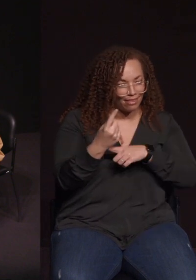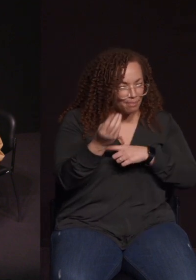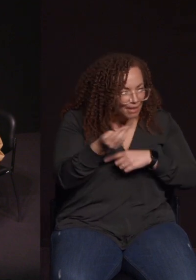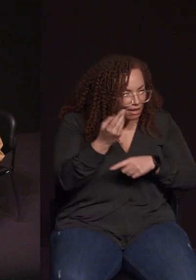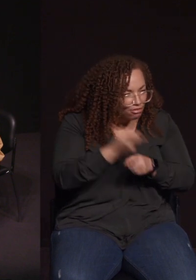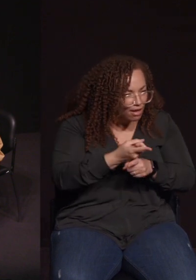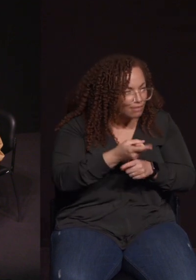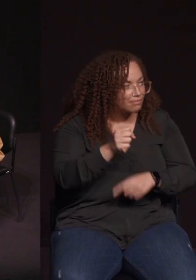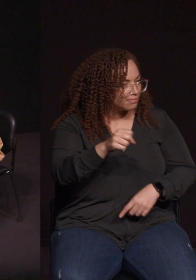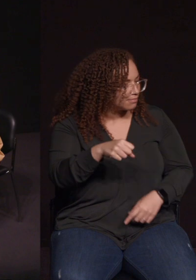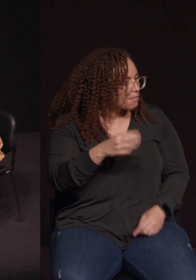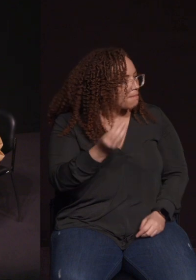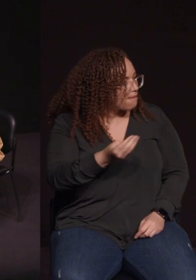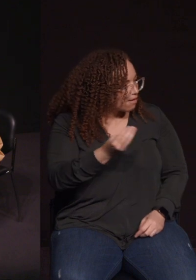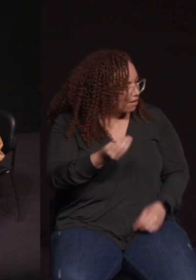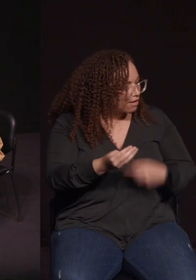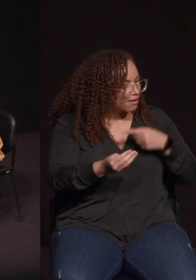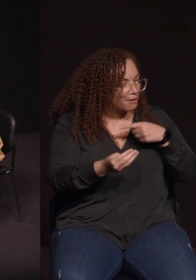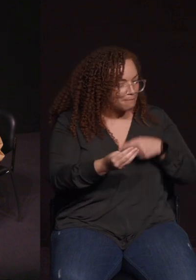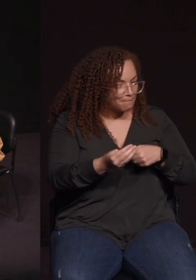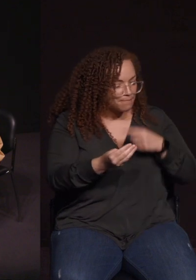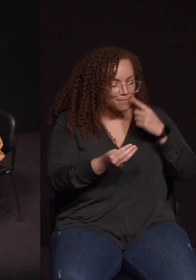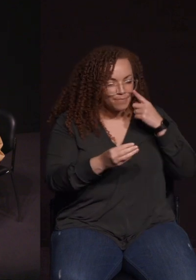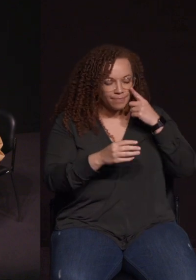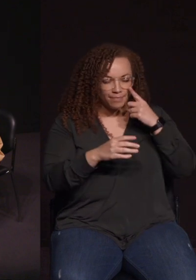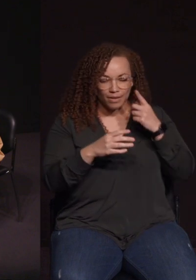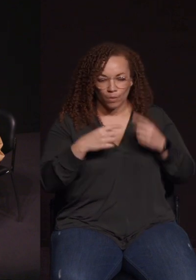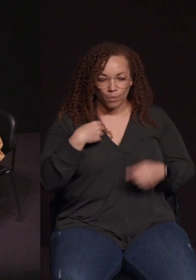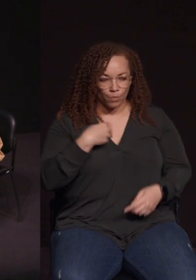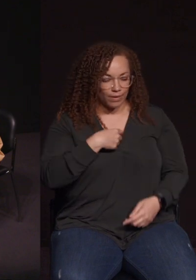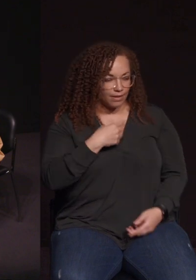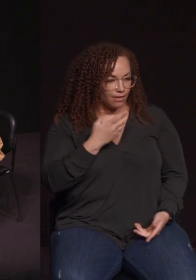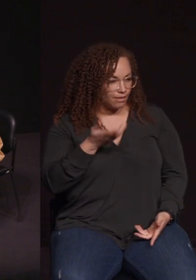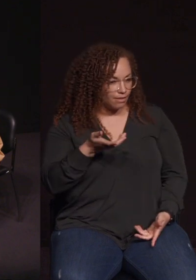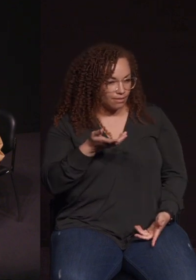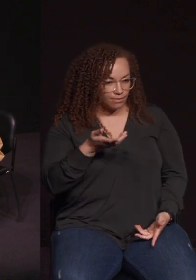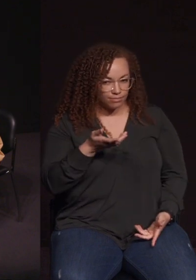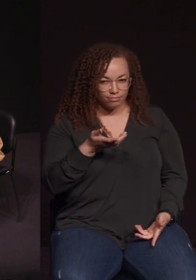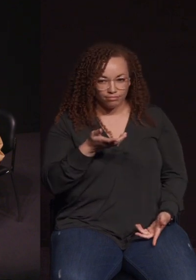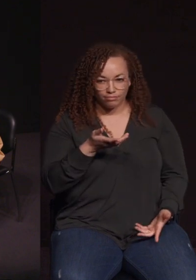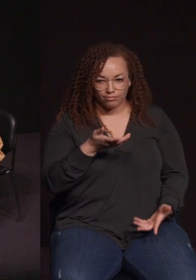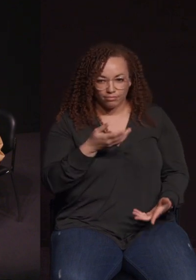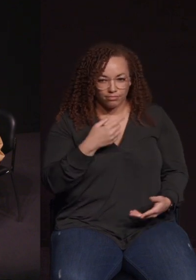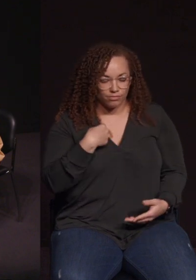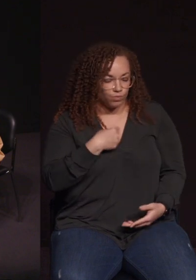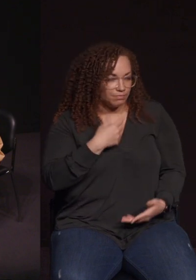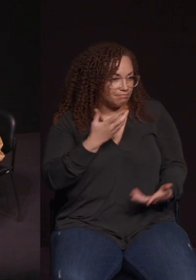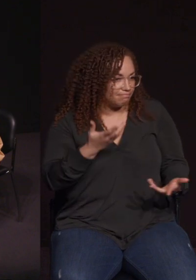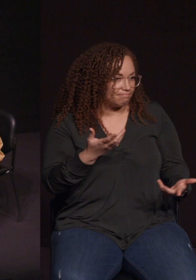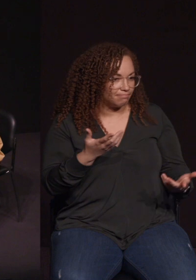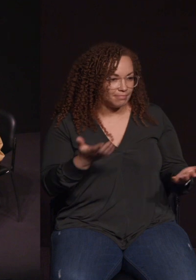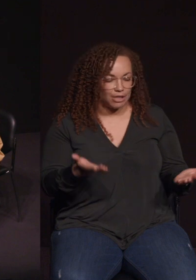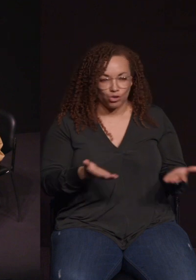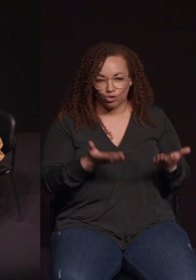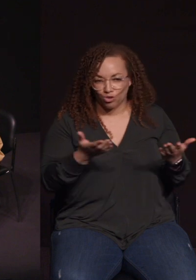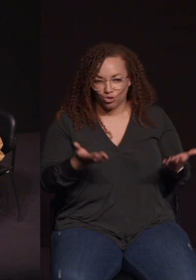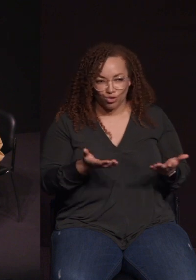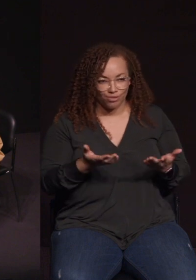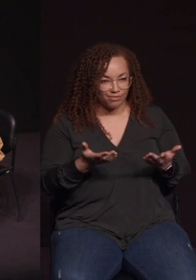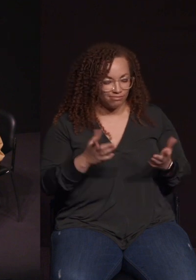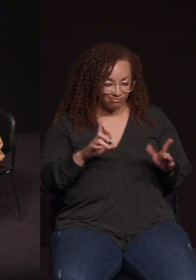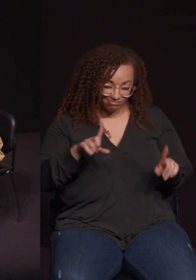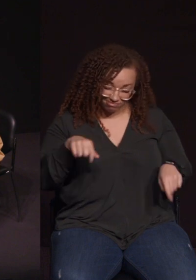right? And just, we all clicked automatically. We've been here day one,